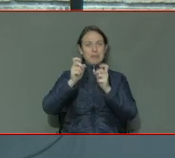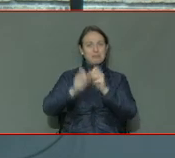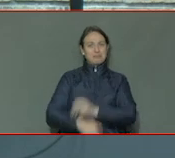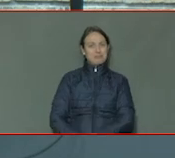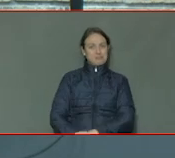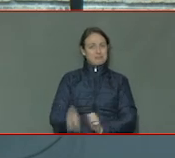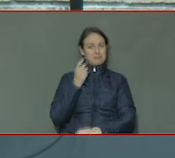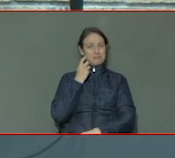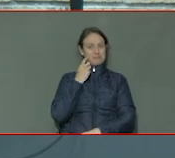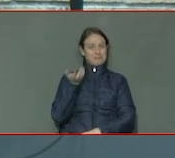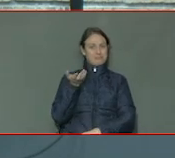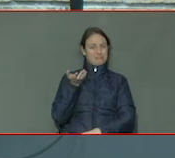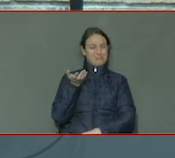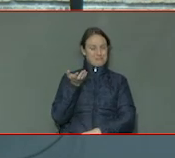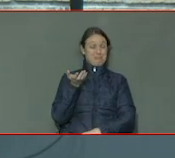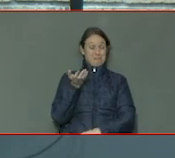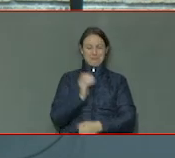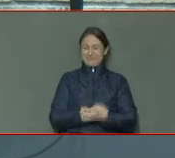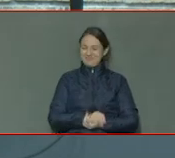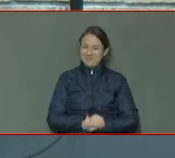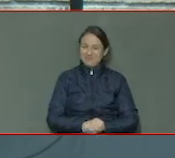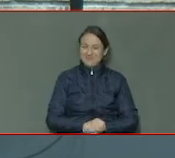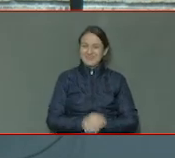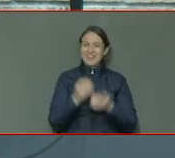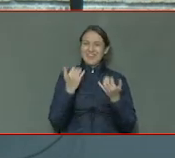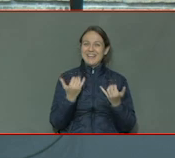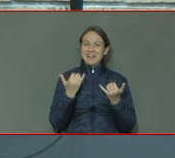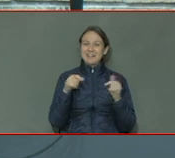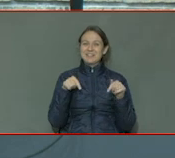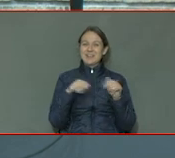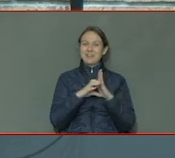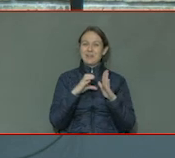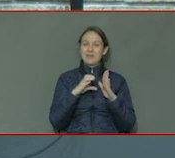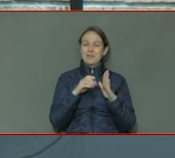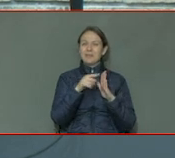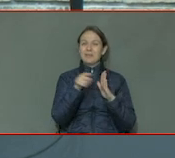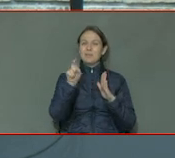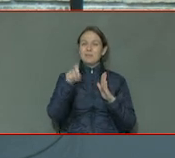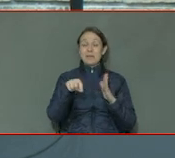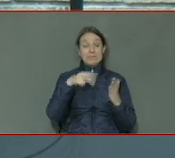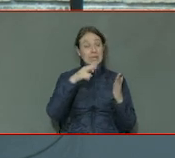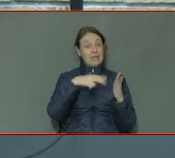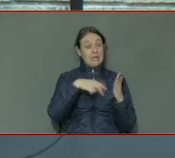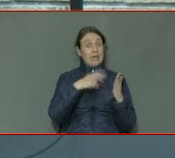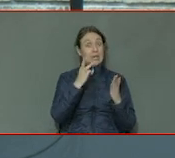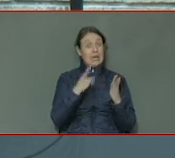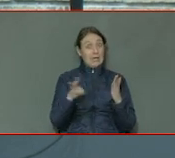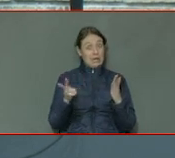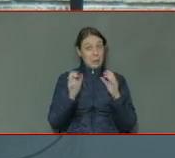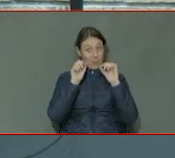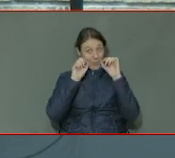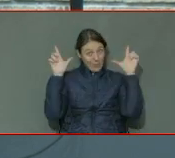easy. Okay, in this chapter you must read very carefully. That's the